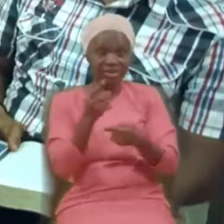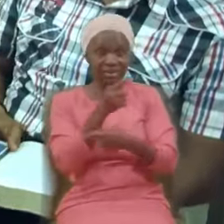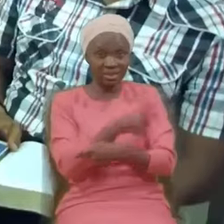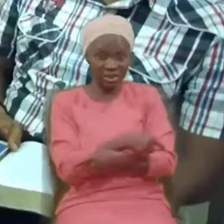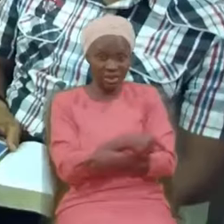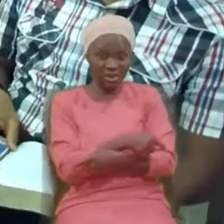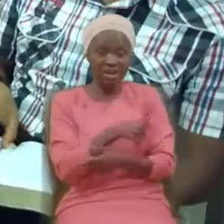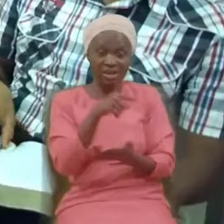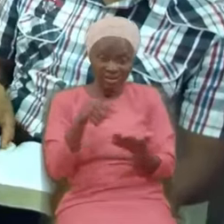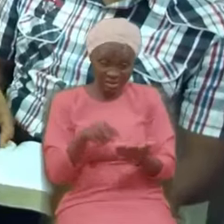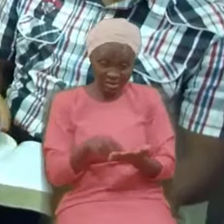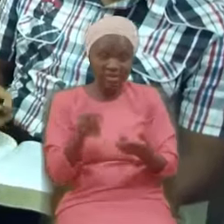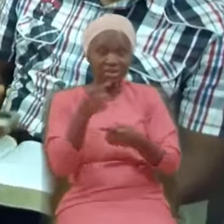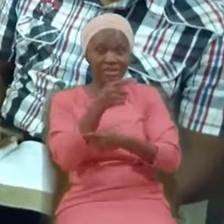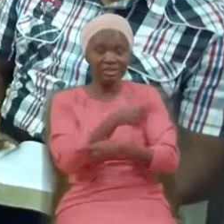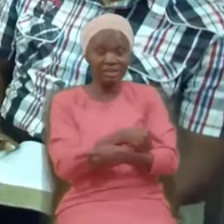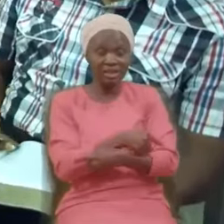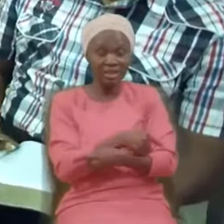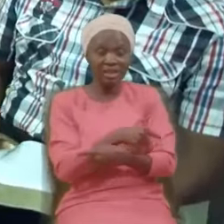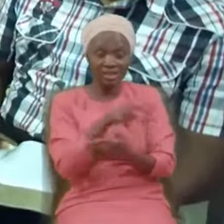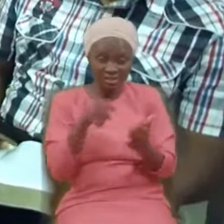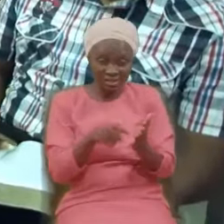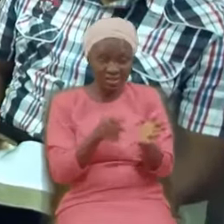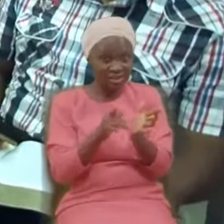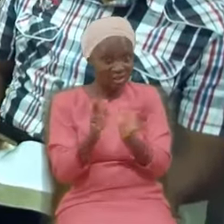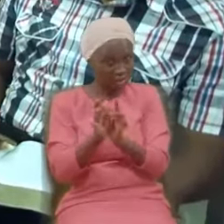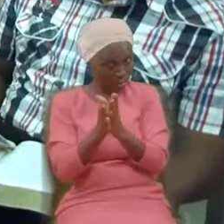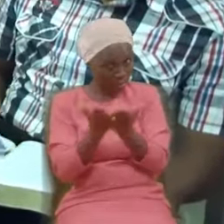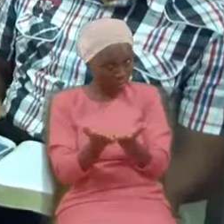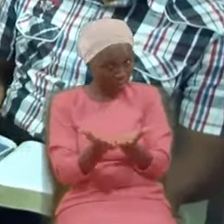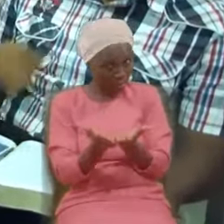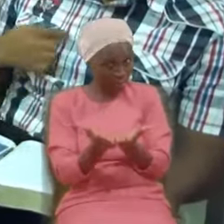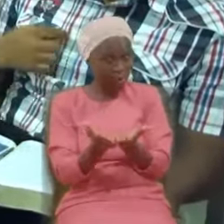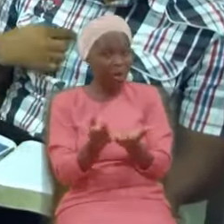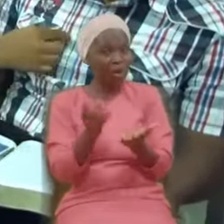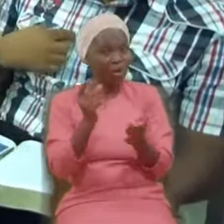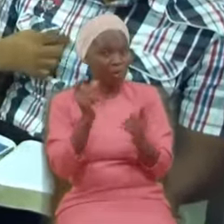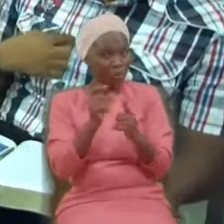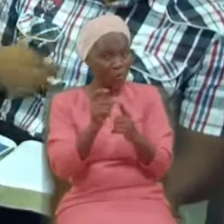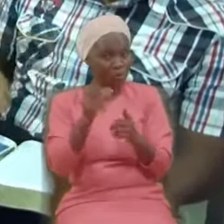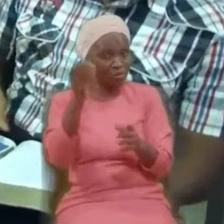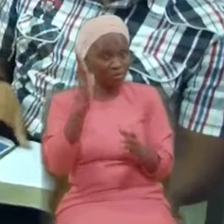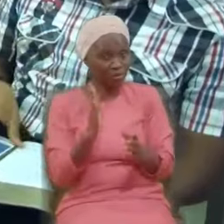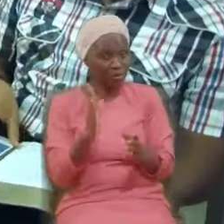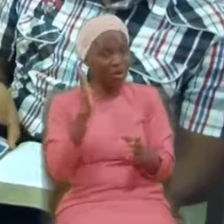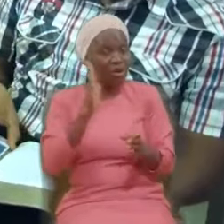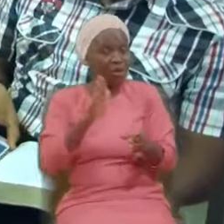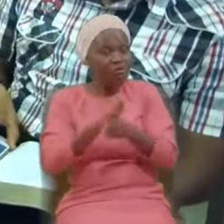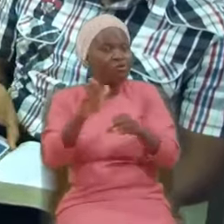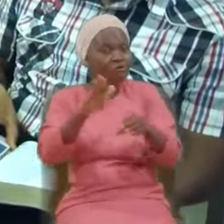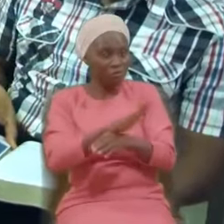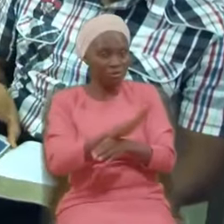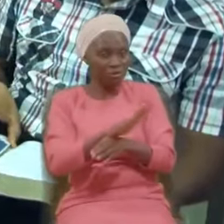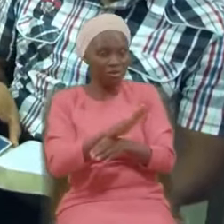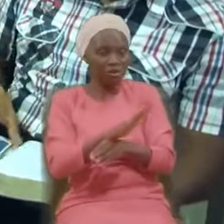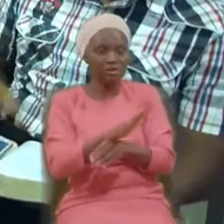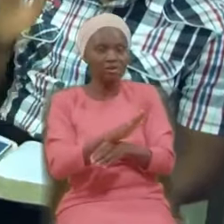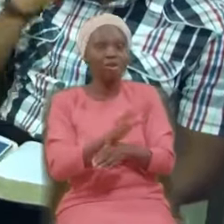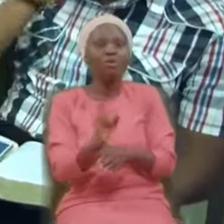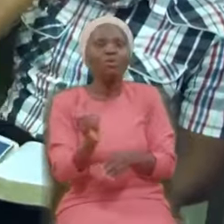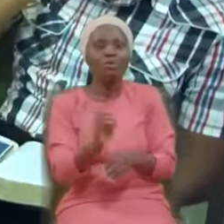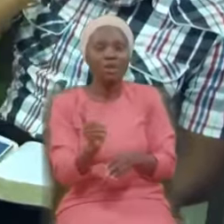this day is this scripture fulfilled where? Put your hand there, put your hand